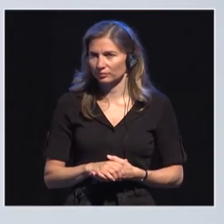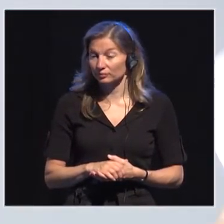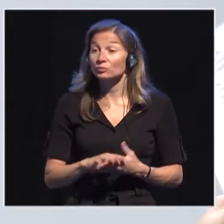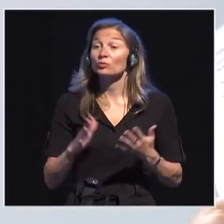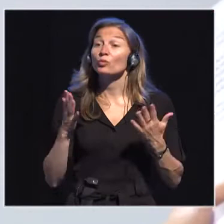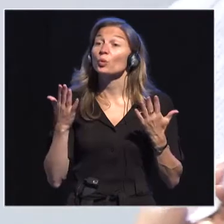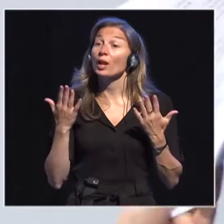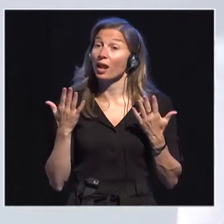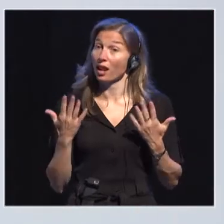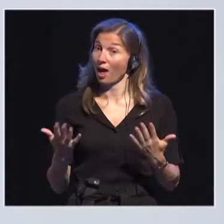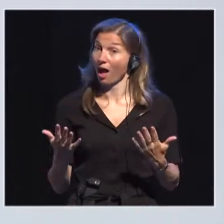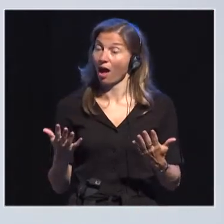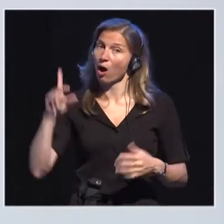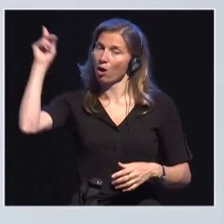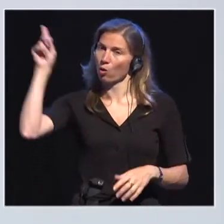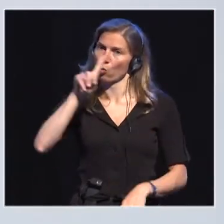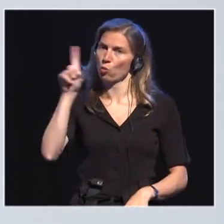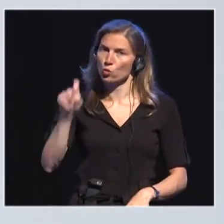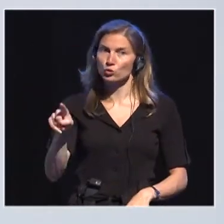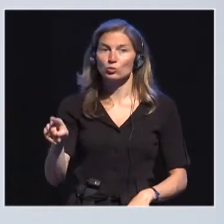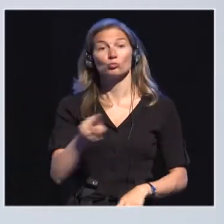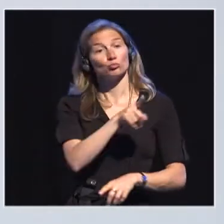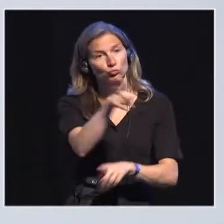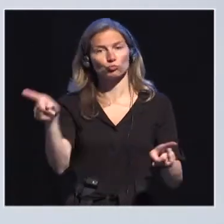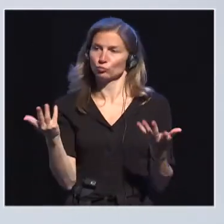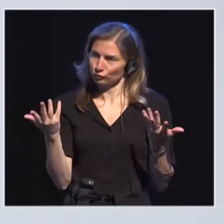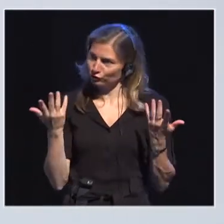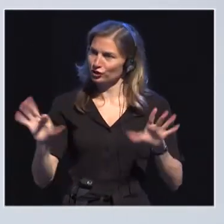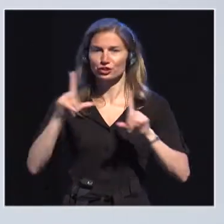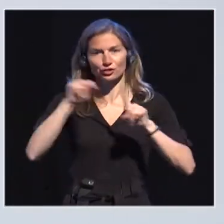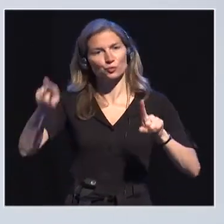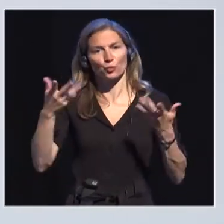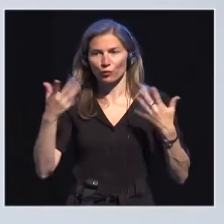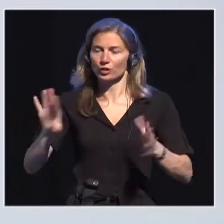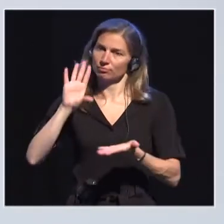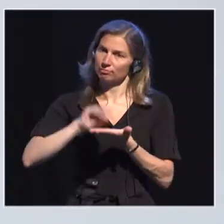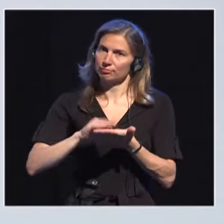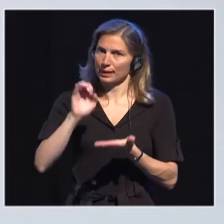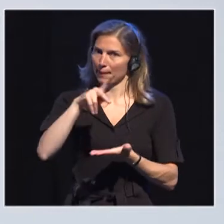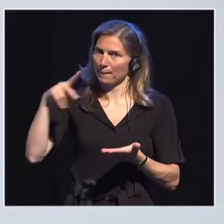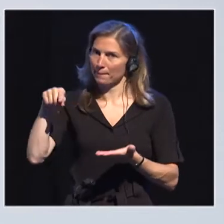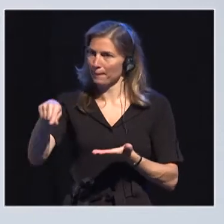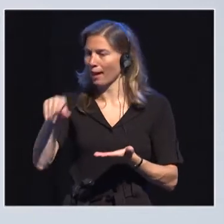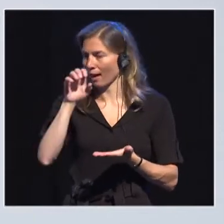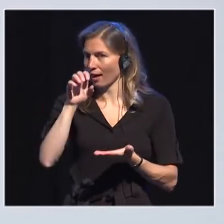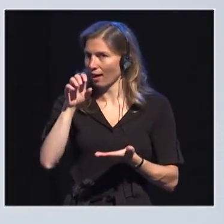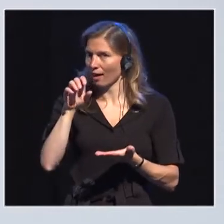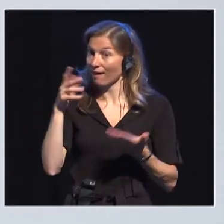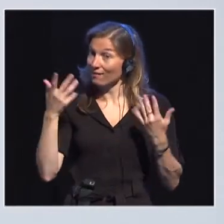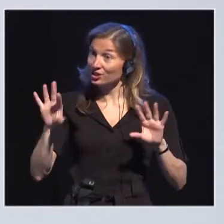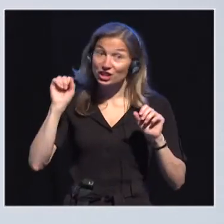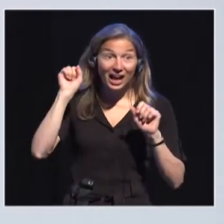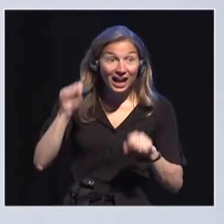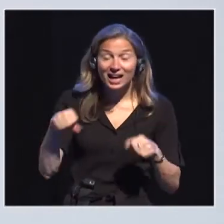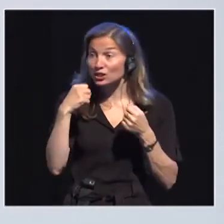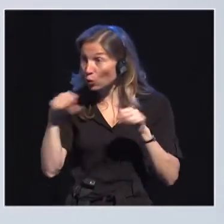So the question is, are you digital? Did you download the EDD app on your smartphone? And it would be silly for